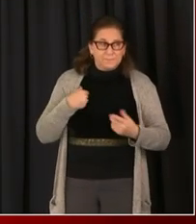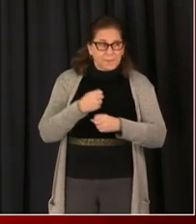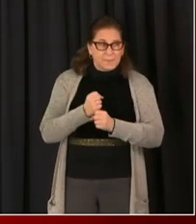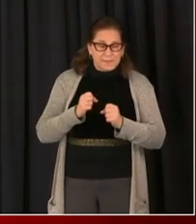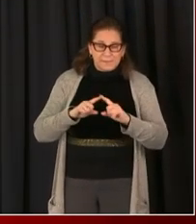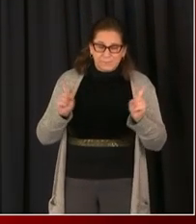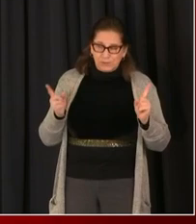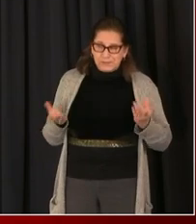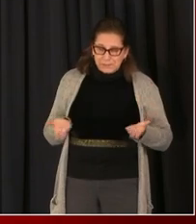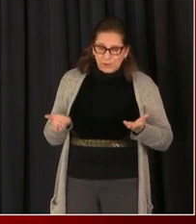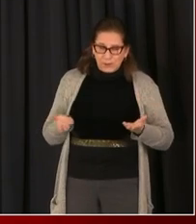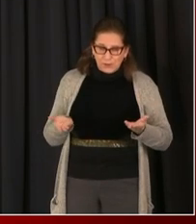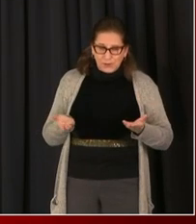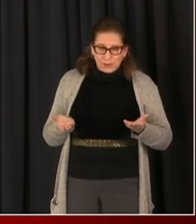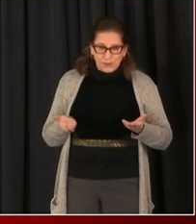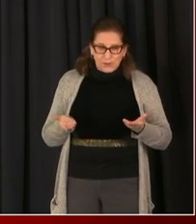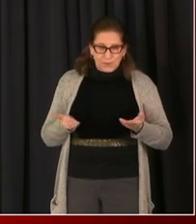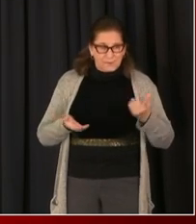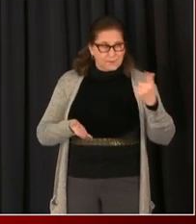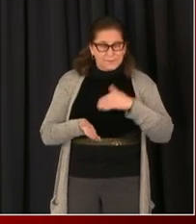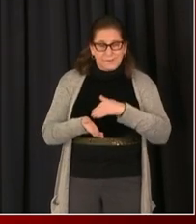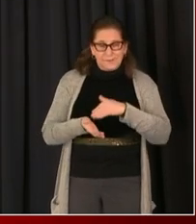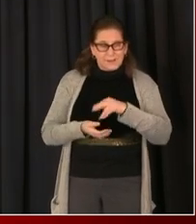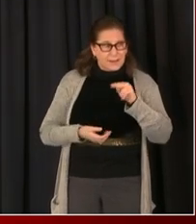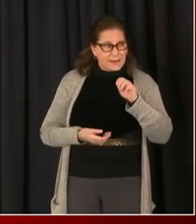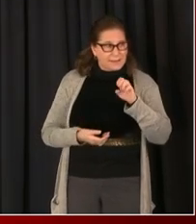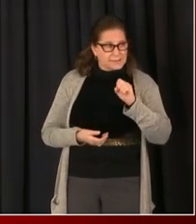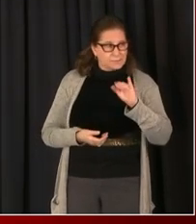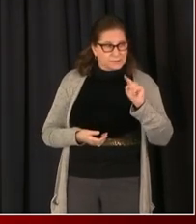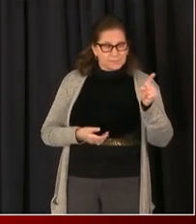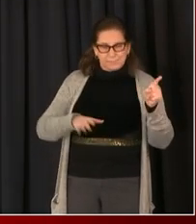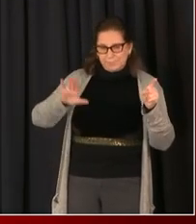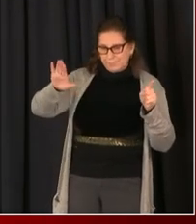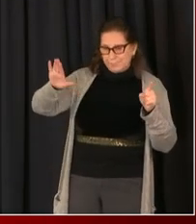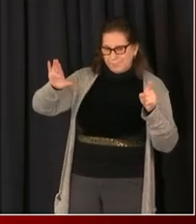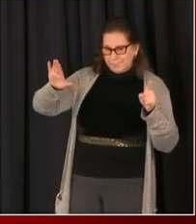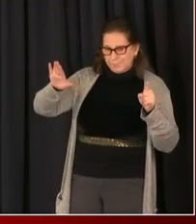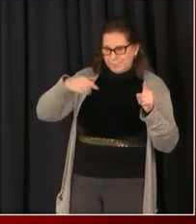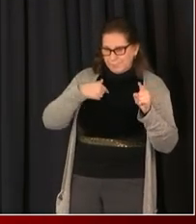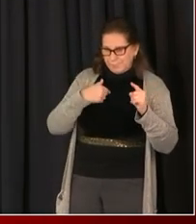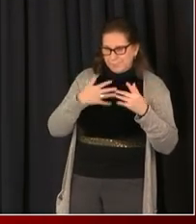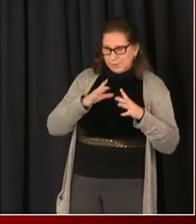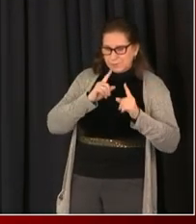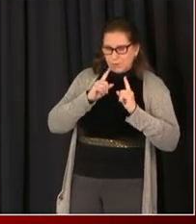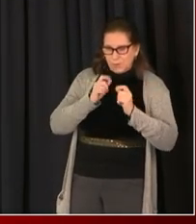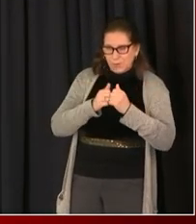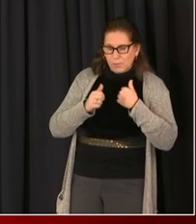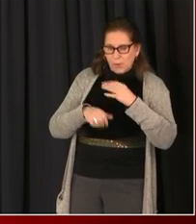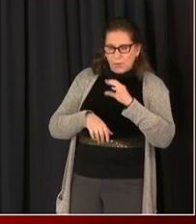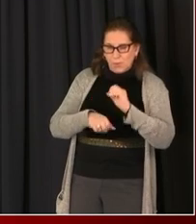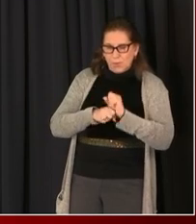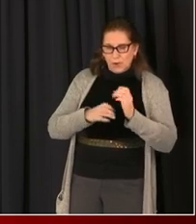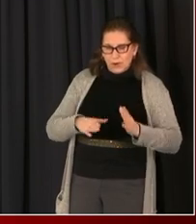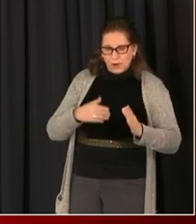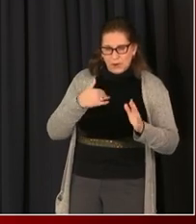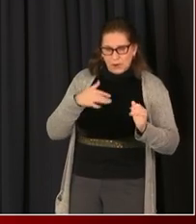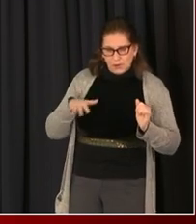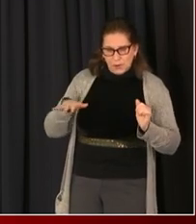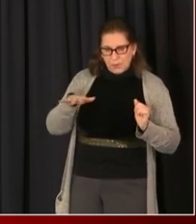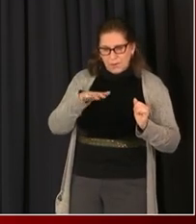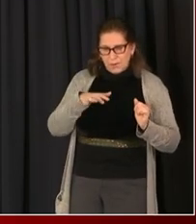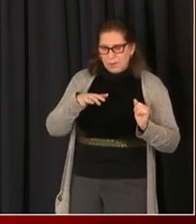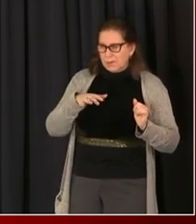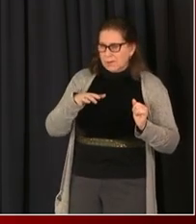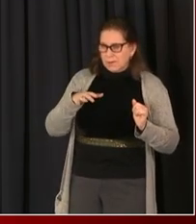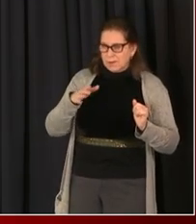the benefit of speaking to my colleagues, and I'm sure you have the benefit of speaking to your colleagues in journalism. What is your perception